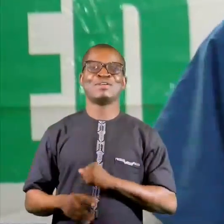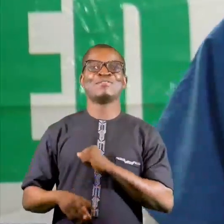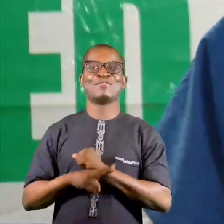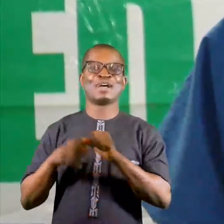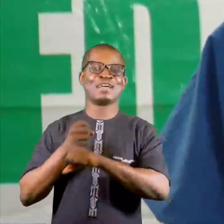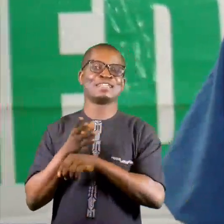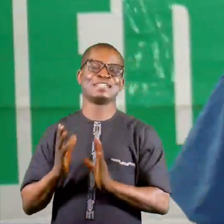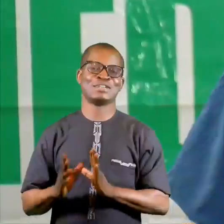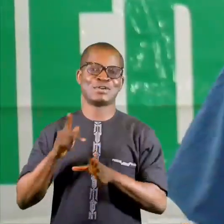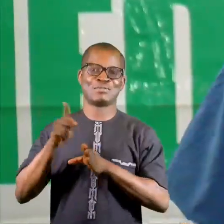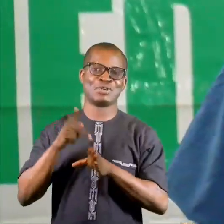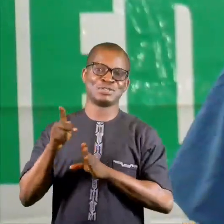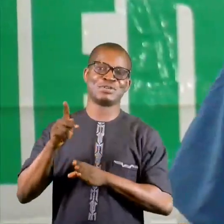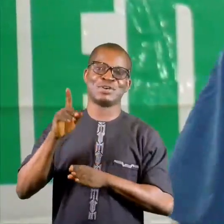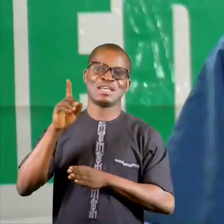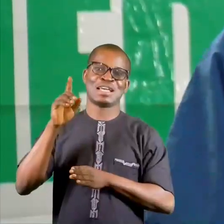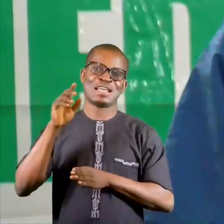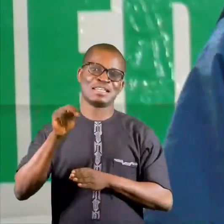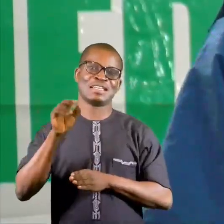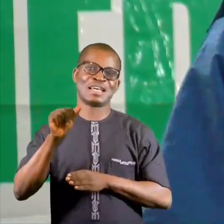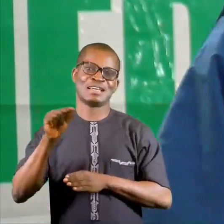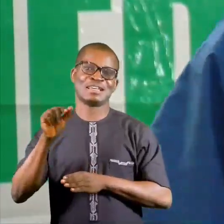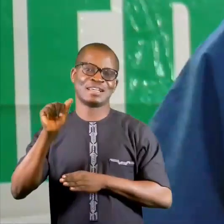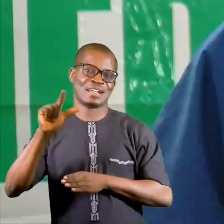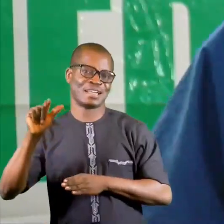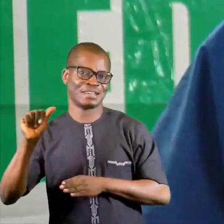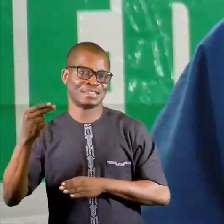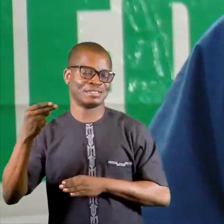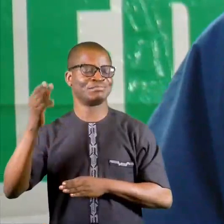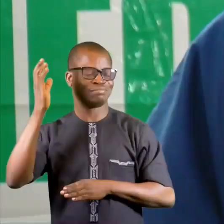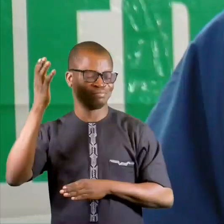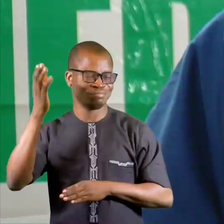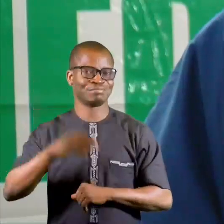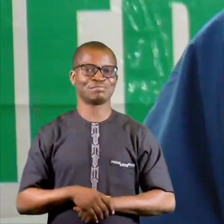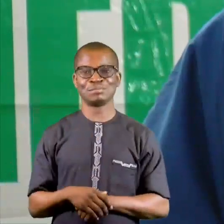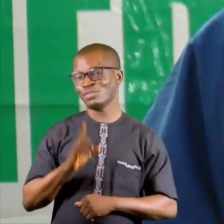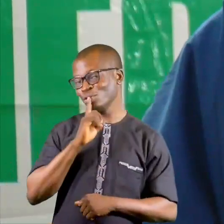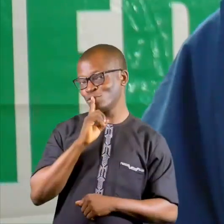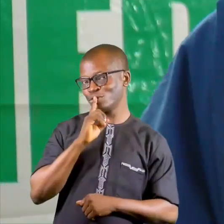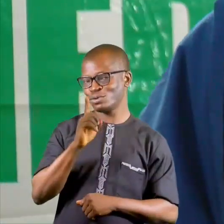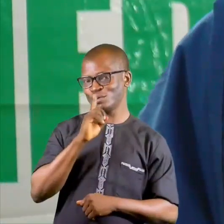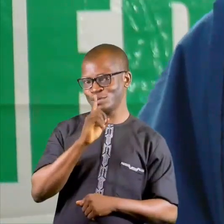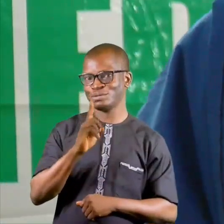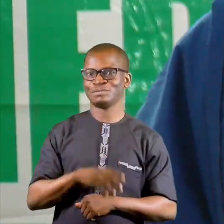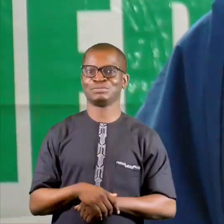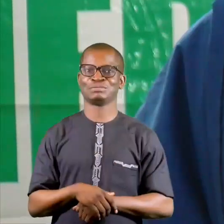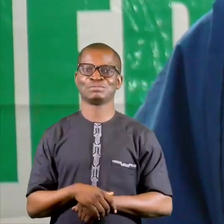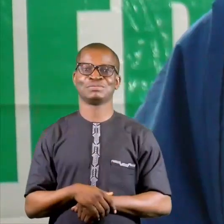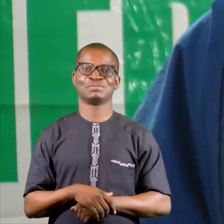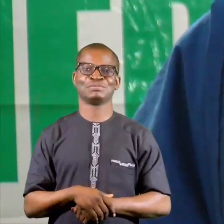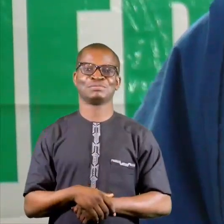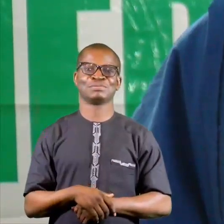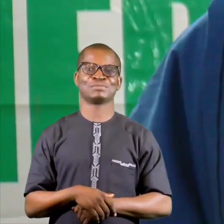The Vice-Chancellor, Professor Abdulrashid Naala, delivered the opening remarks. Indeed, I